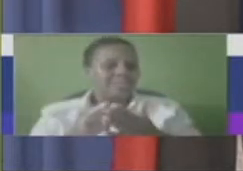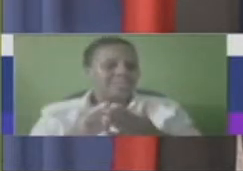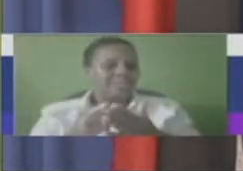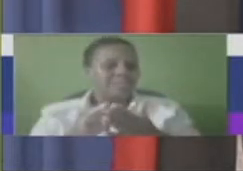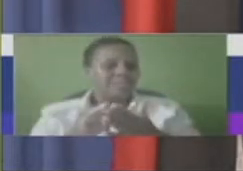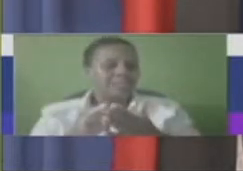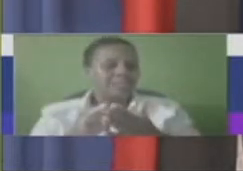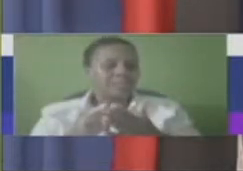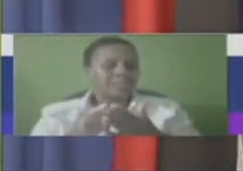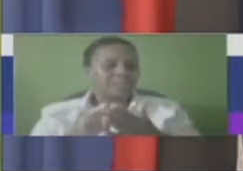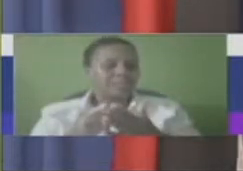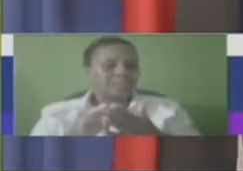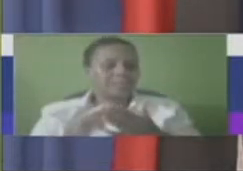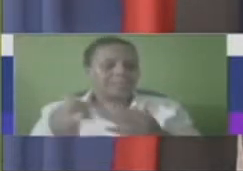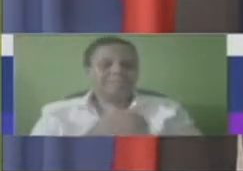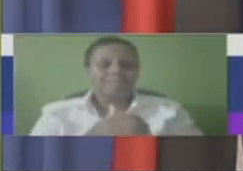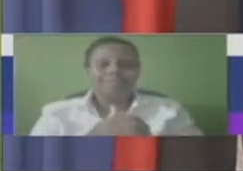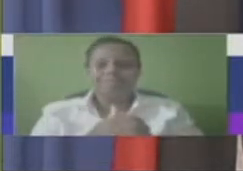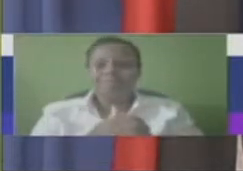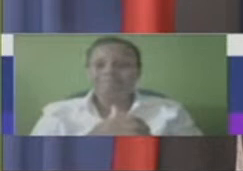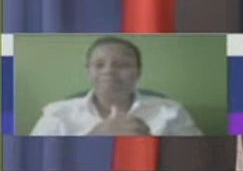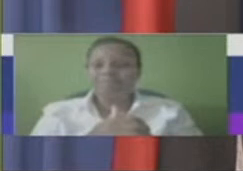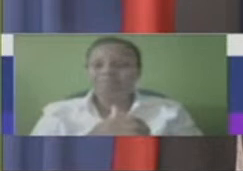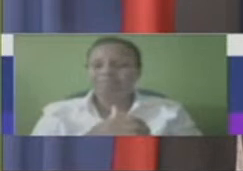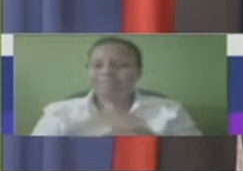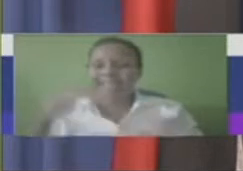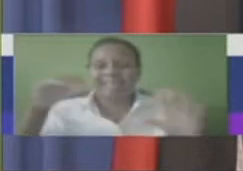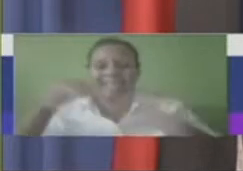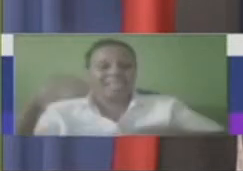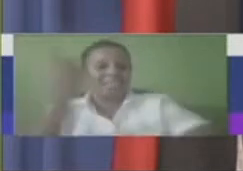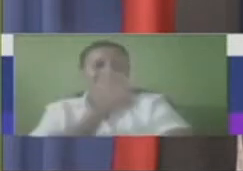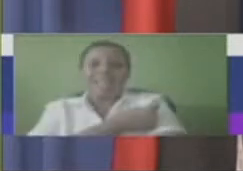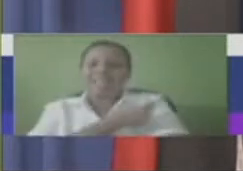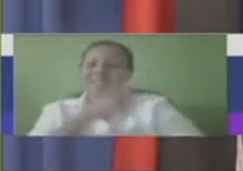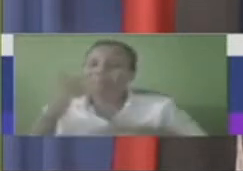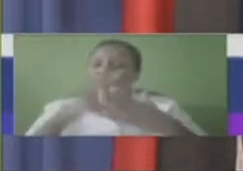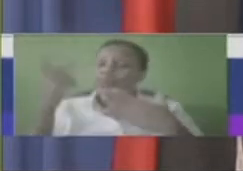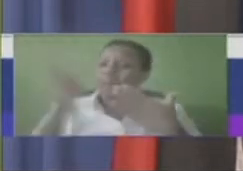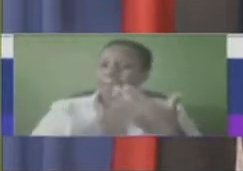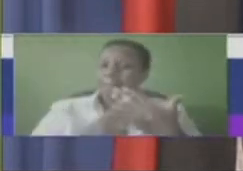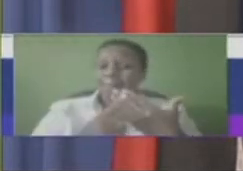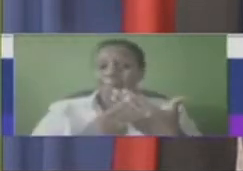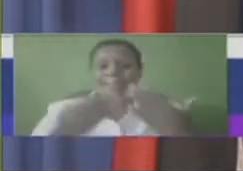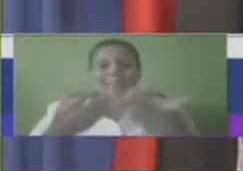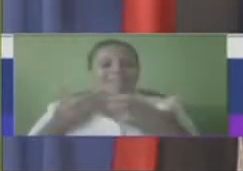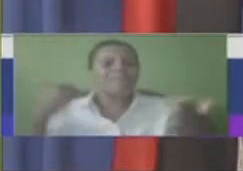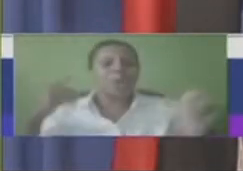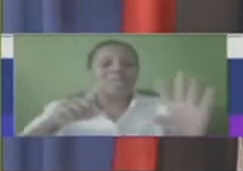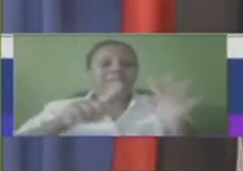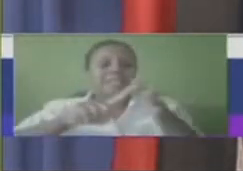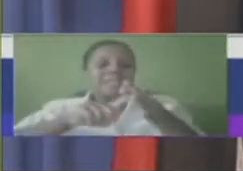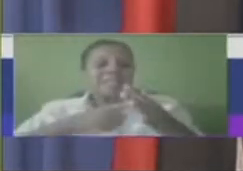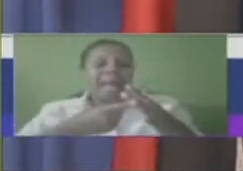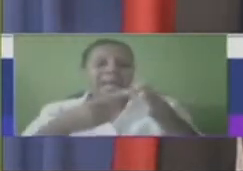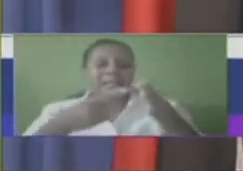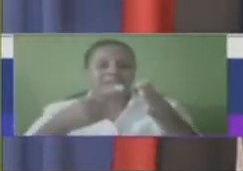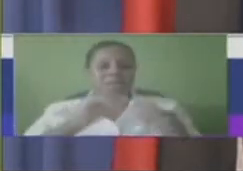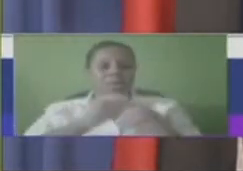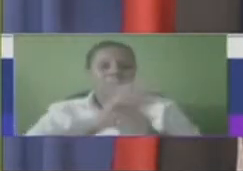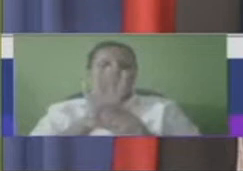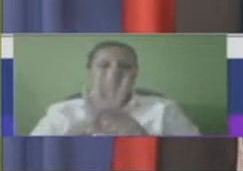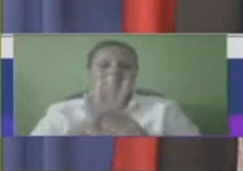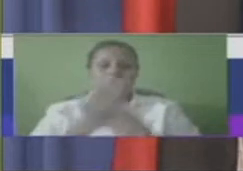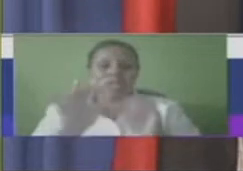vaccination program. When we started out with COVID-19 in January of 2000, when no vaccine was